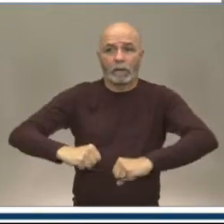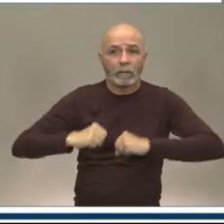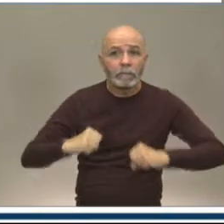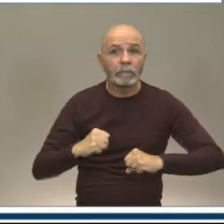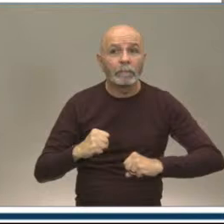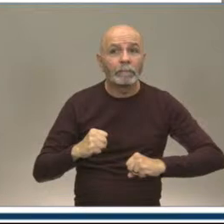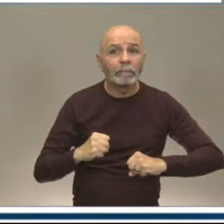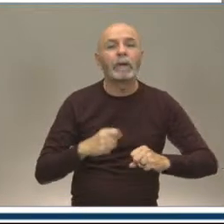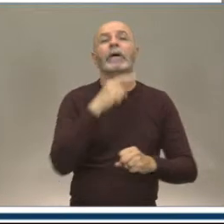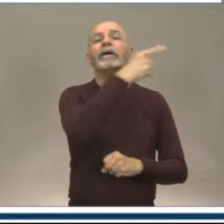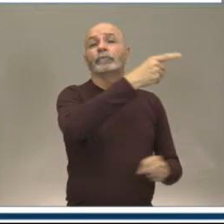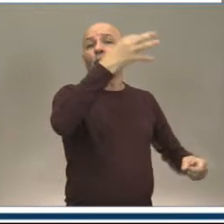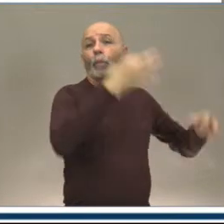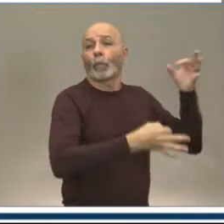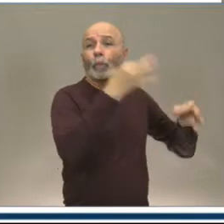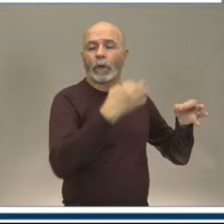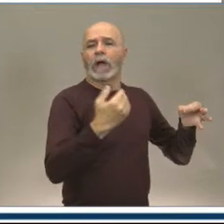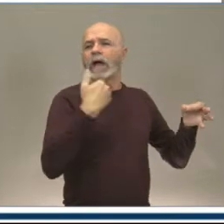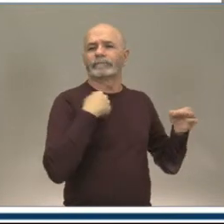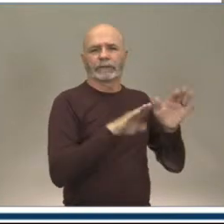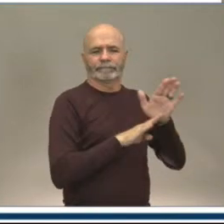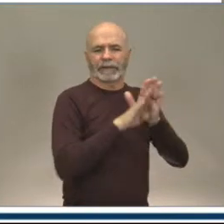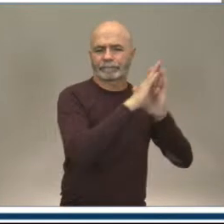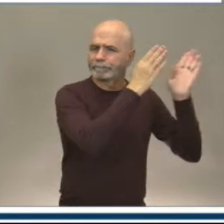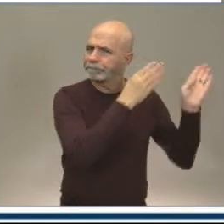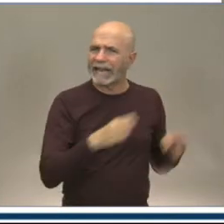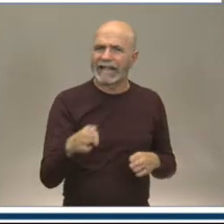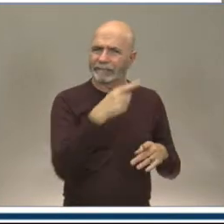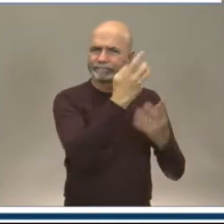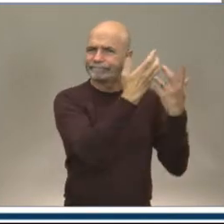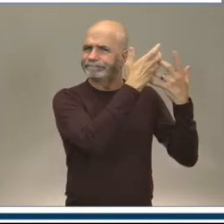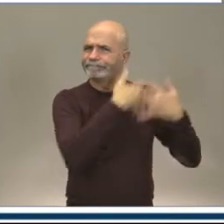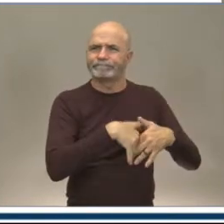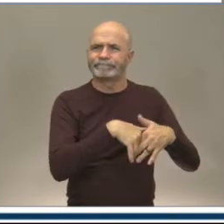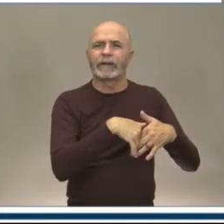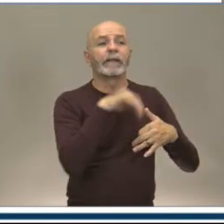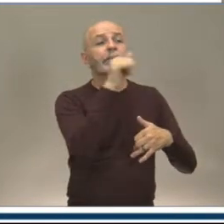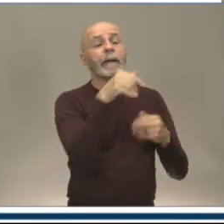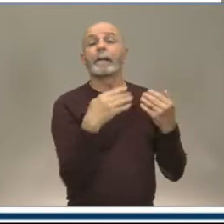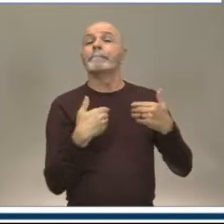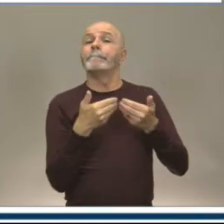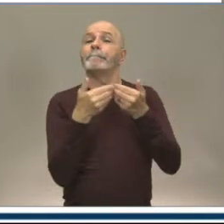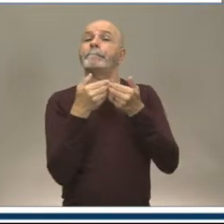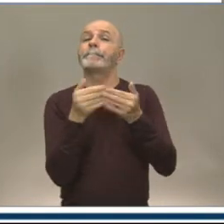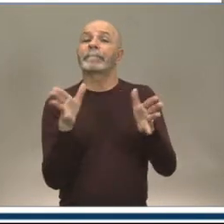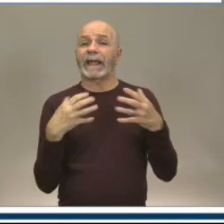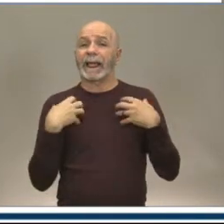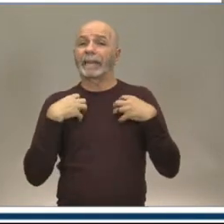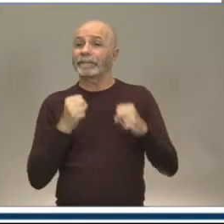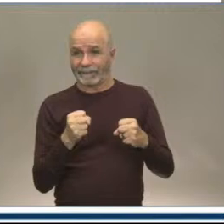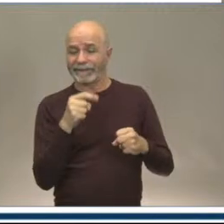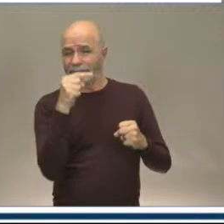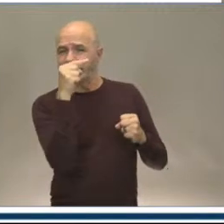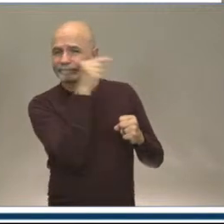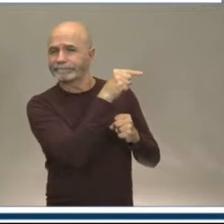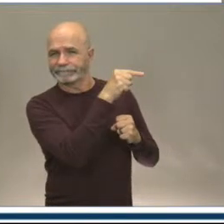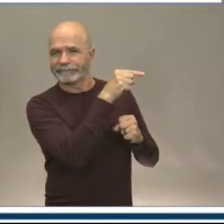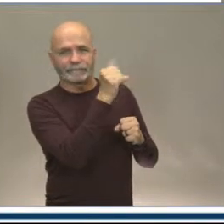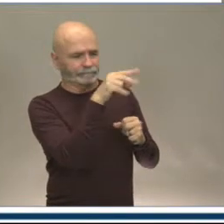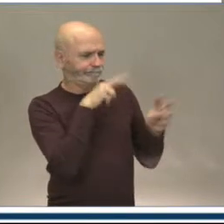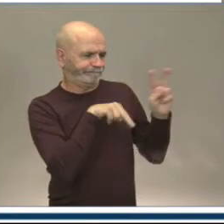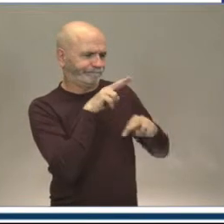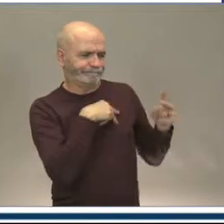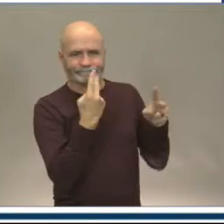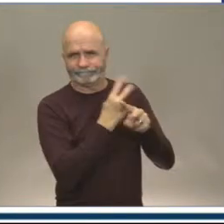plans that have had input from public health, and ultimately, I get a chance to review those. So have